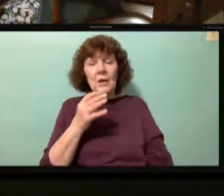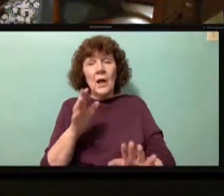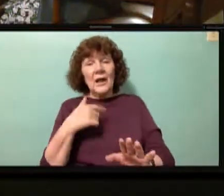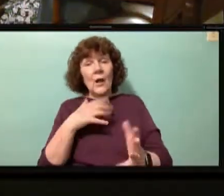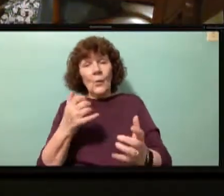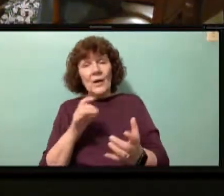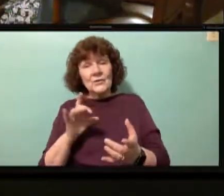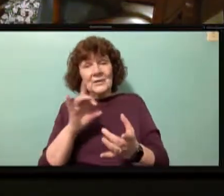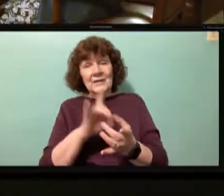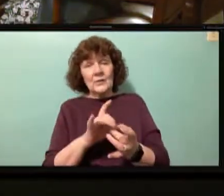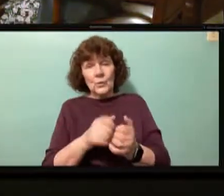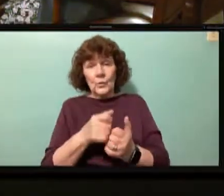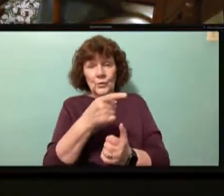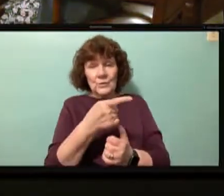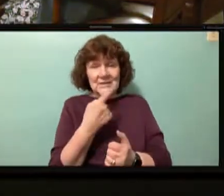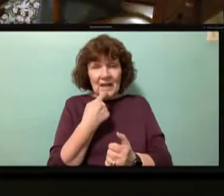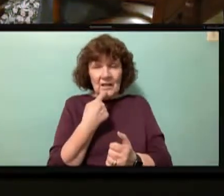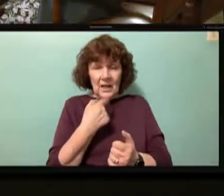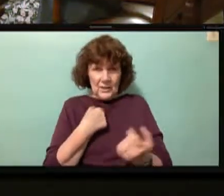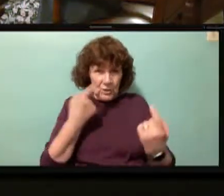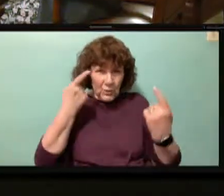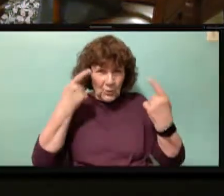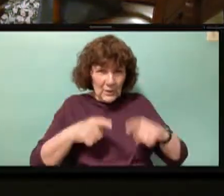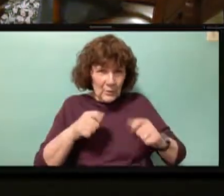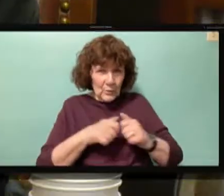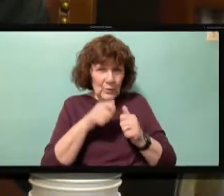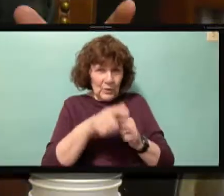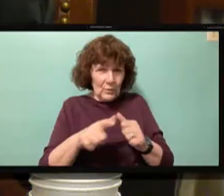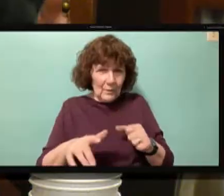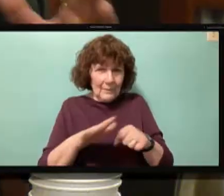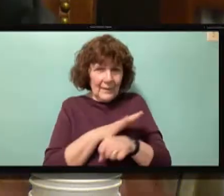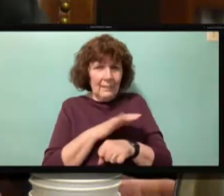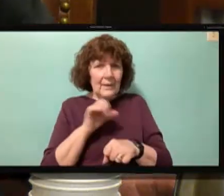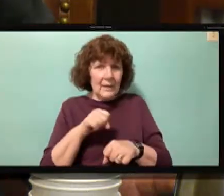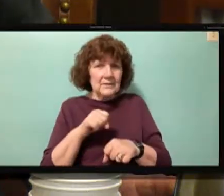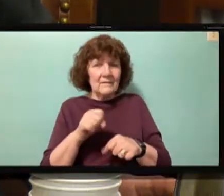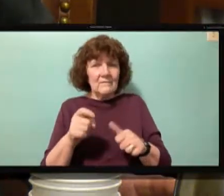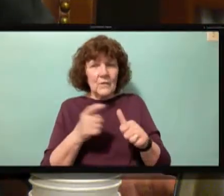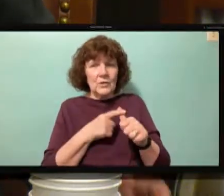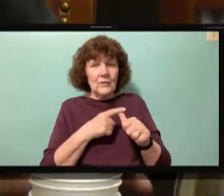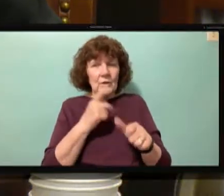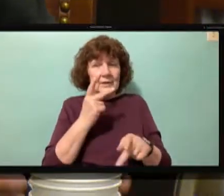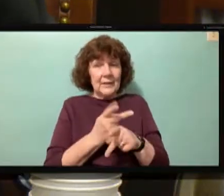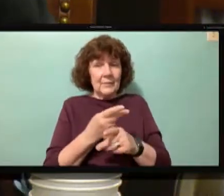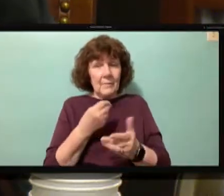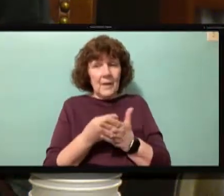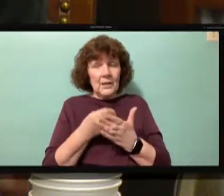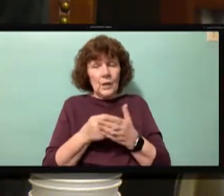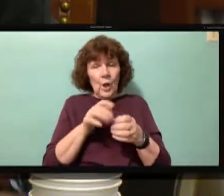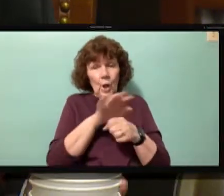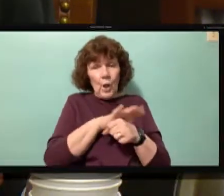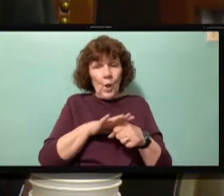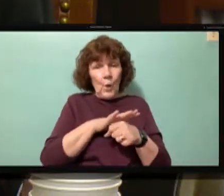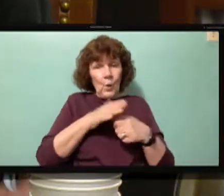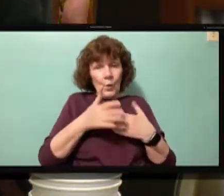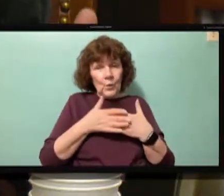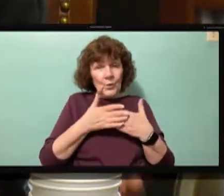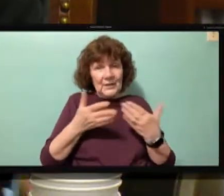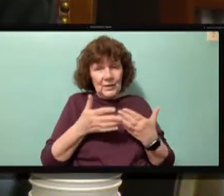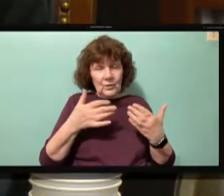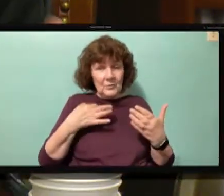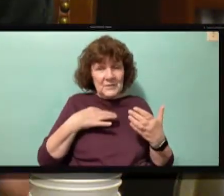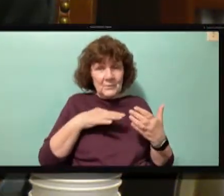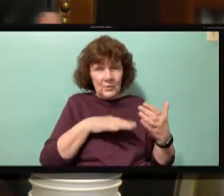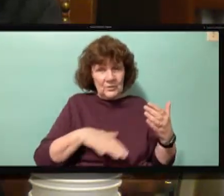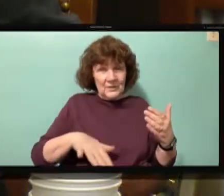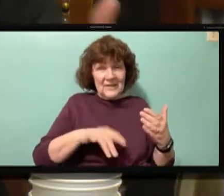said. I wholeheartedly agree with you. First of all, keeping the money local, if we can, and if it costs a little bit more, well,